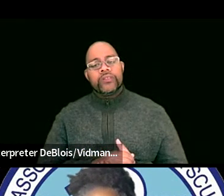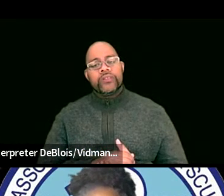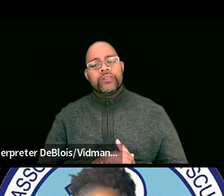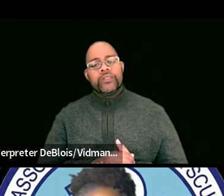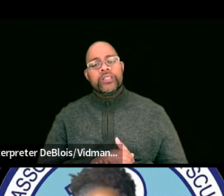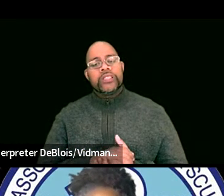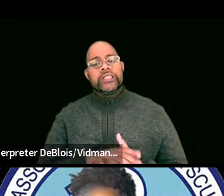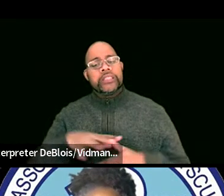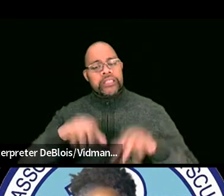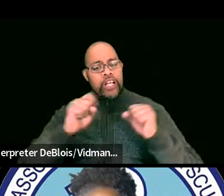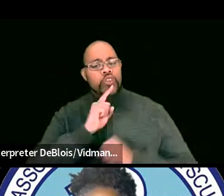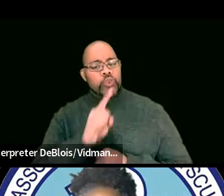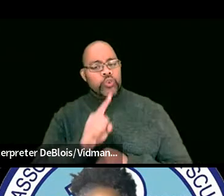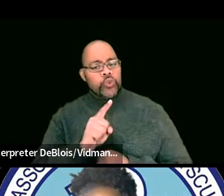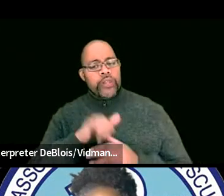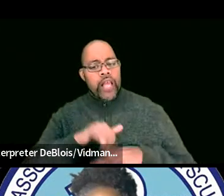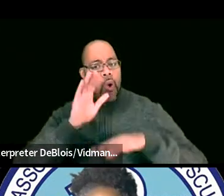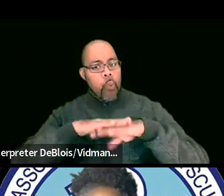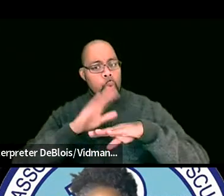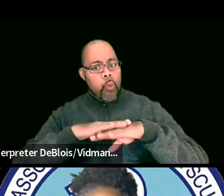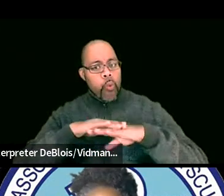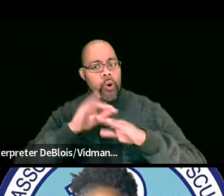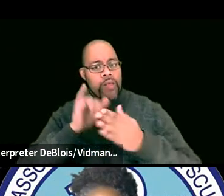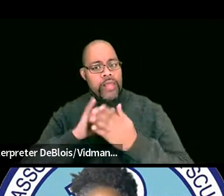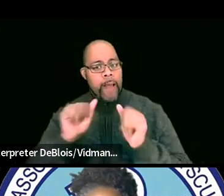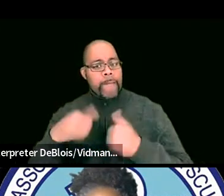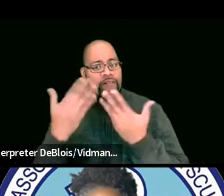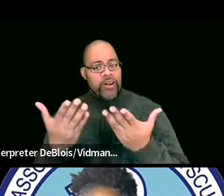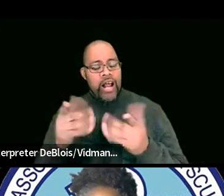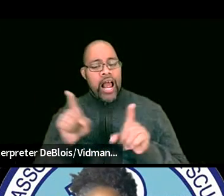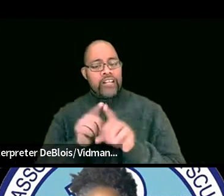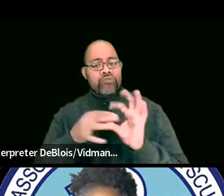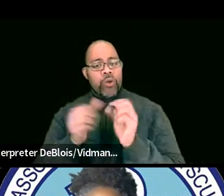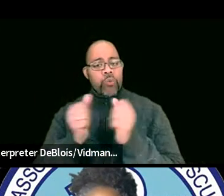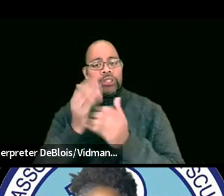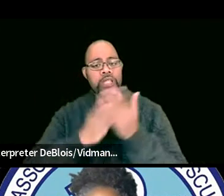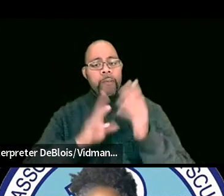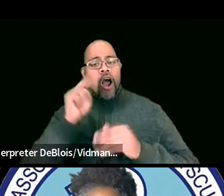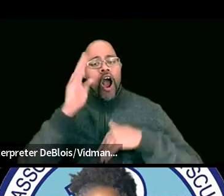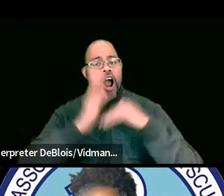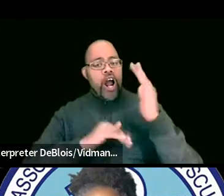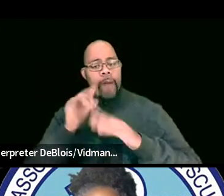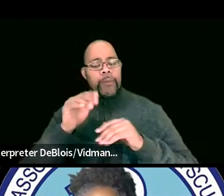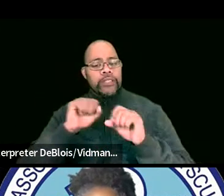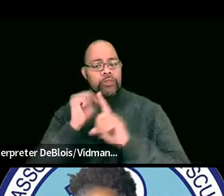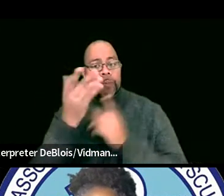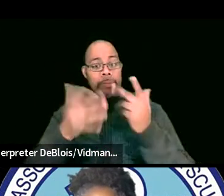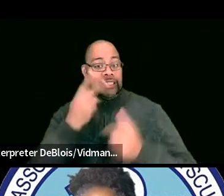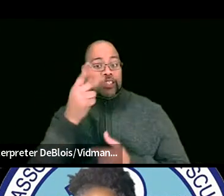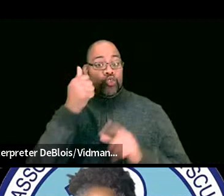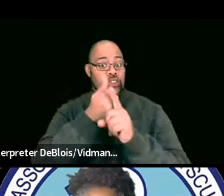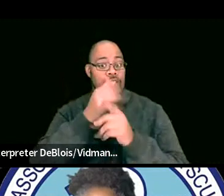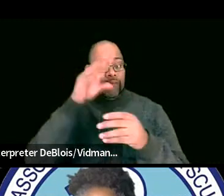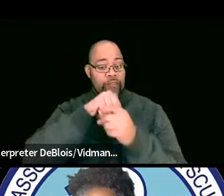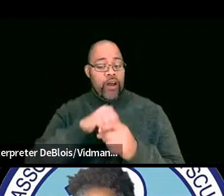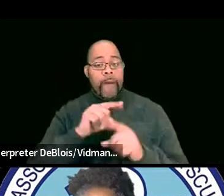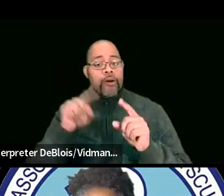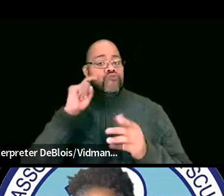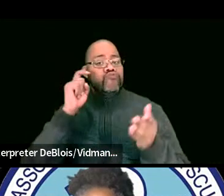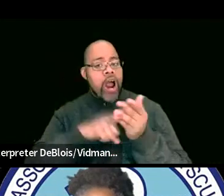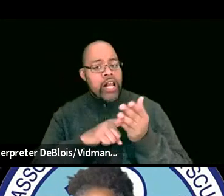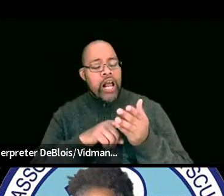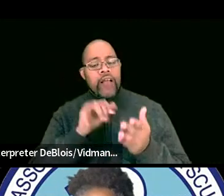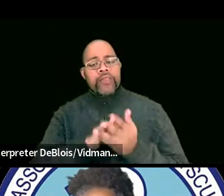take for sure the warnings that we're providing as it relates to some of the uncomfortable situations that you might find yourself in, but recognize